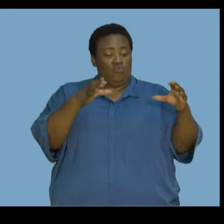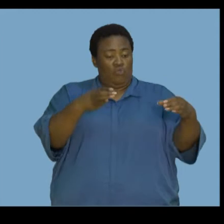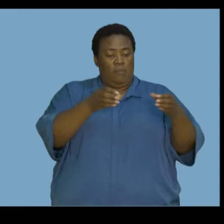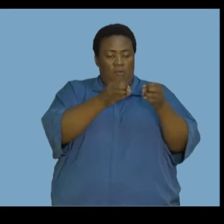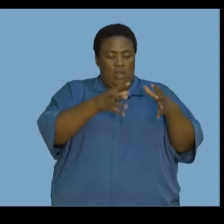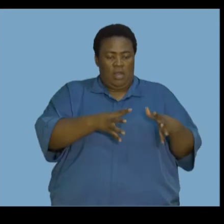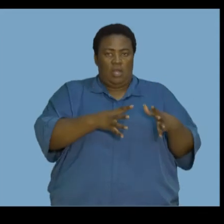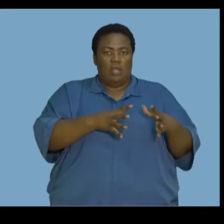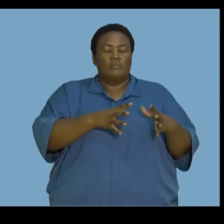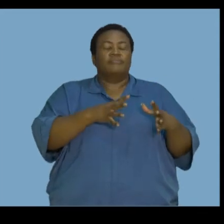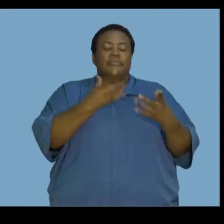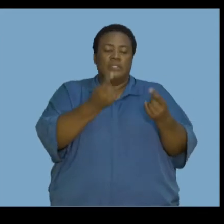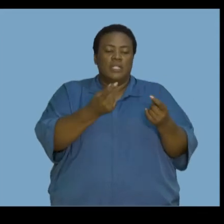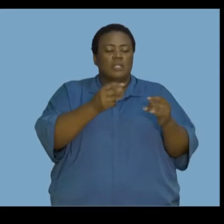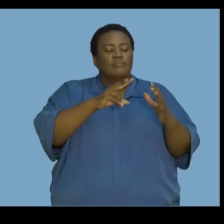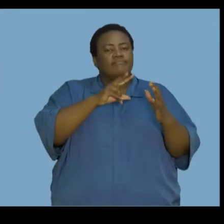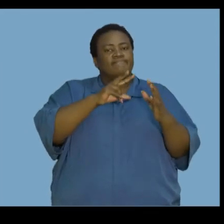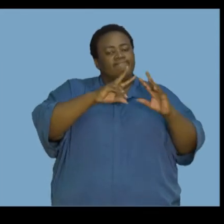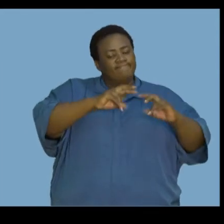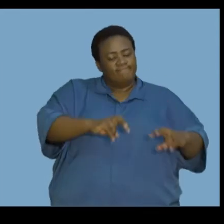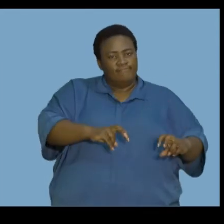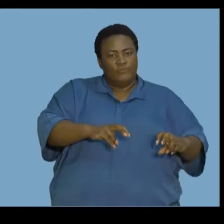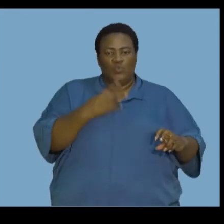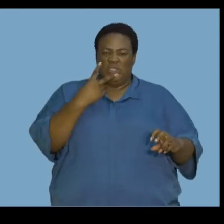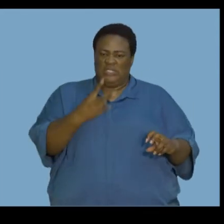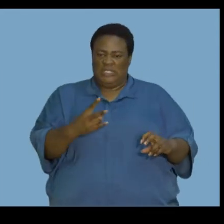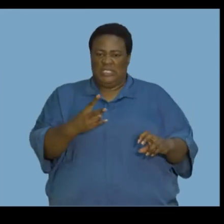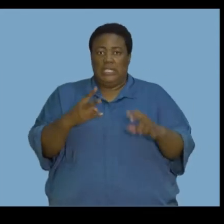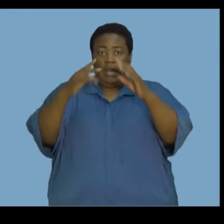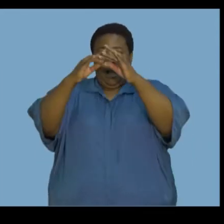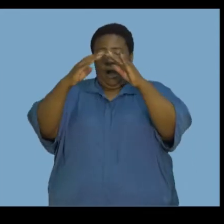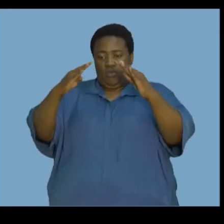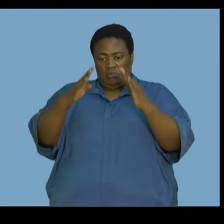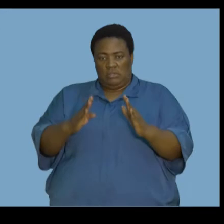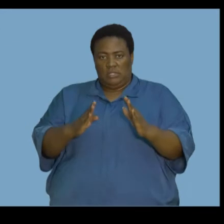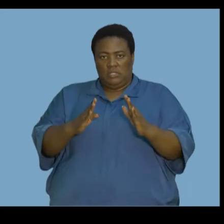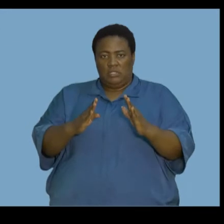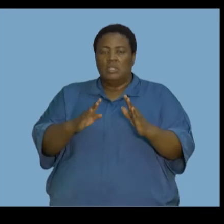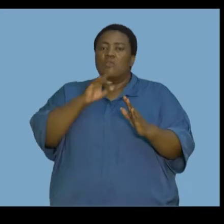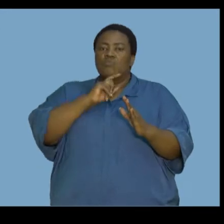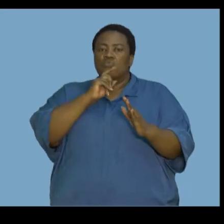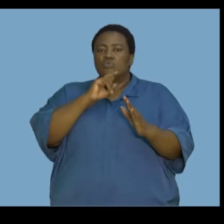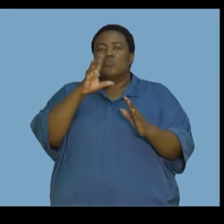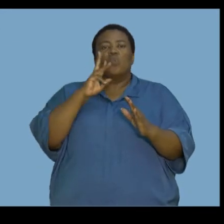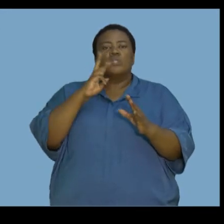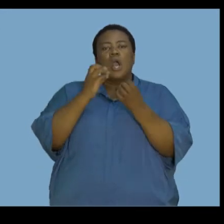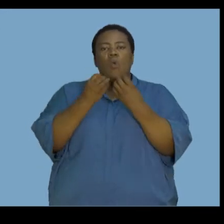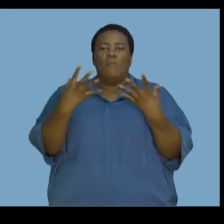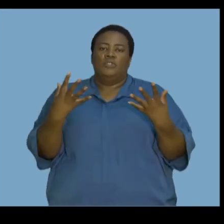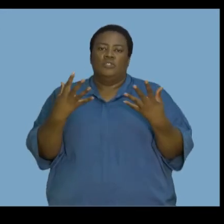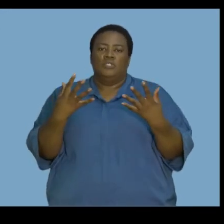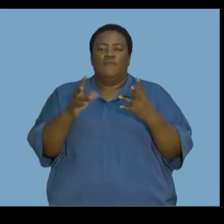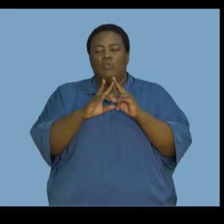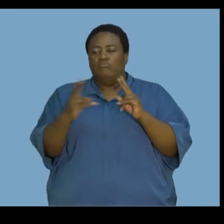to determine the average amount of water used by a household for different purposes. They collected